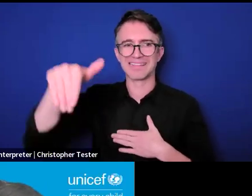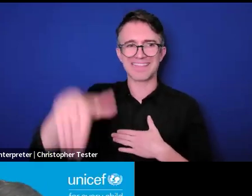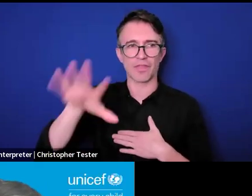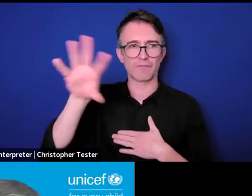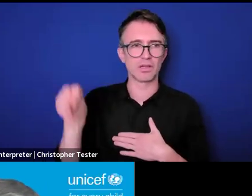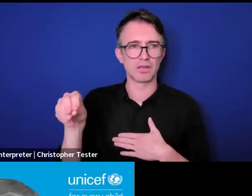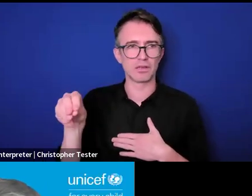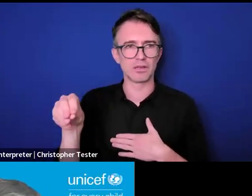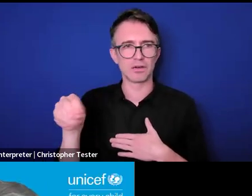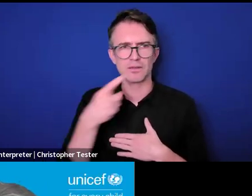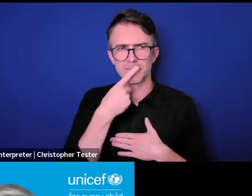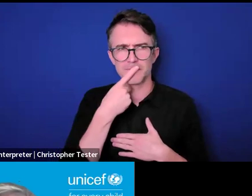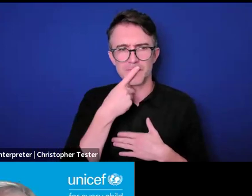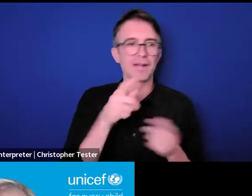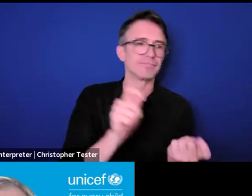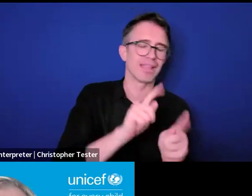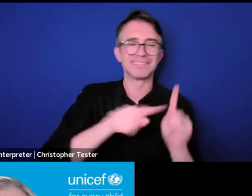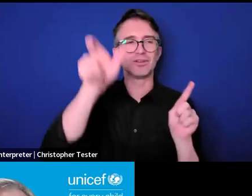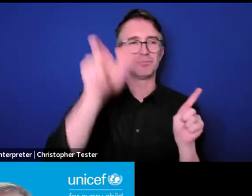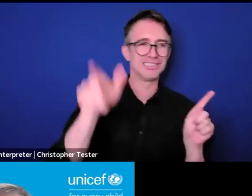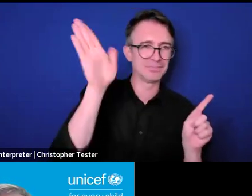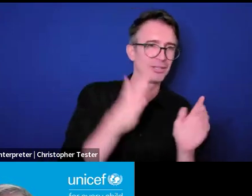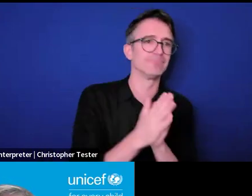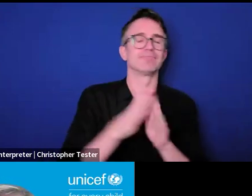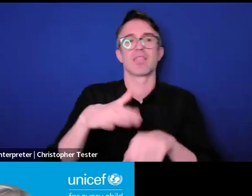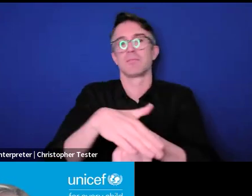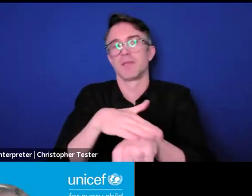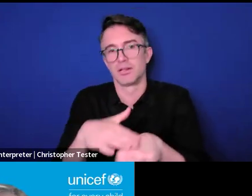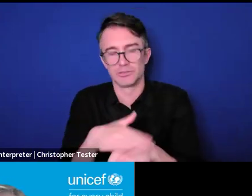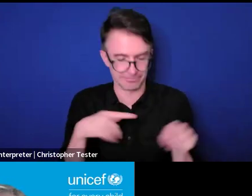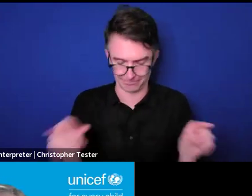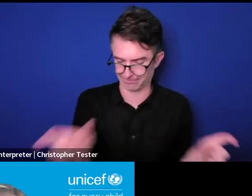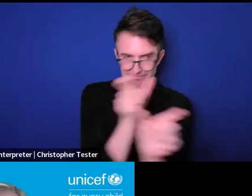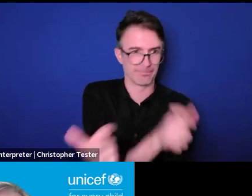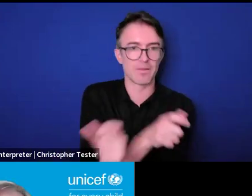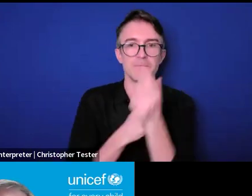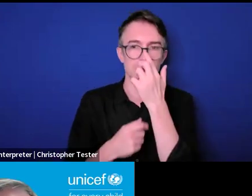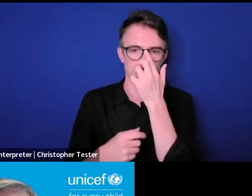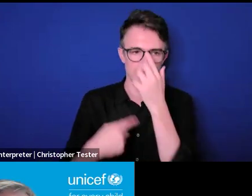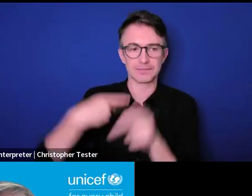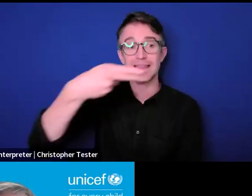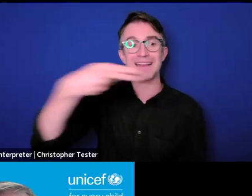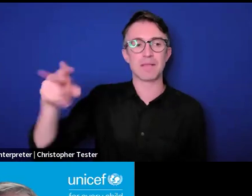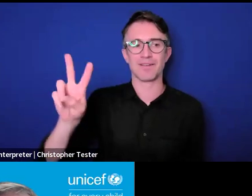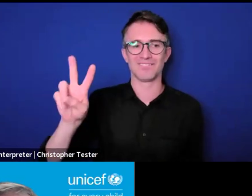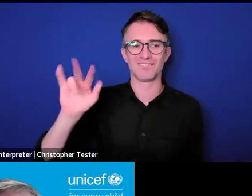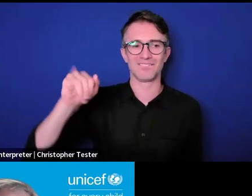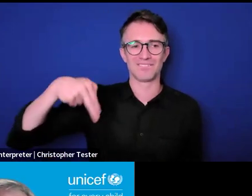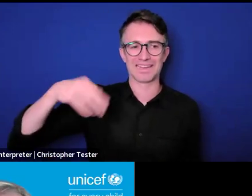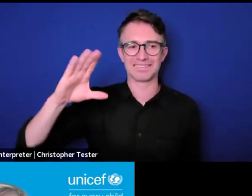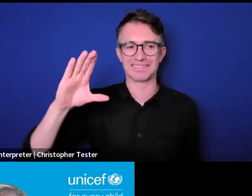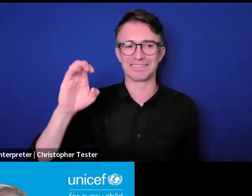Yeah, so Vincent Gahamani from UNICEF to give us a little